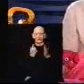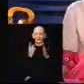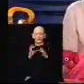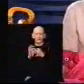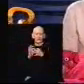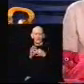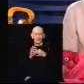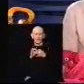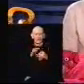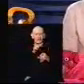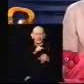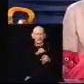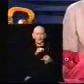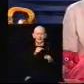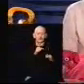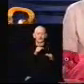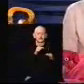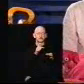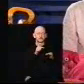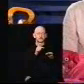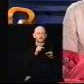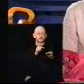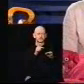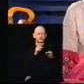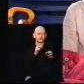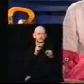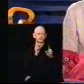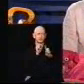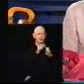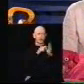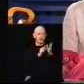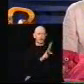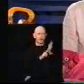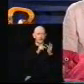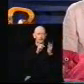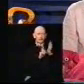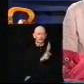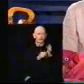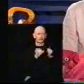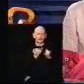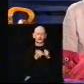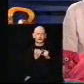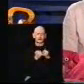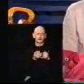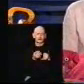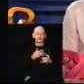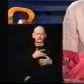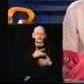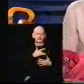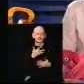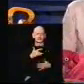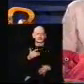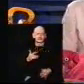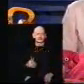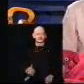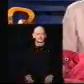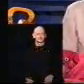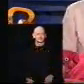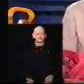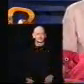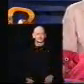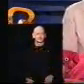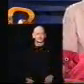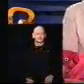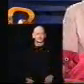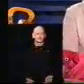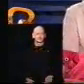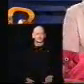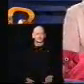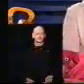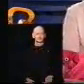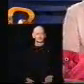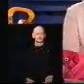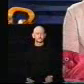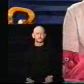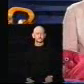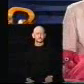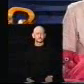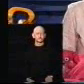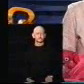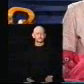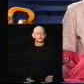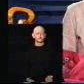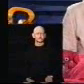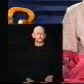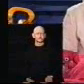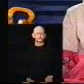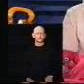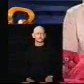Thousands of visitors Are deeply moved By the emotion And humanity Of the event The public response To the quilt Is characteristic Of the